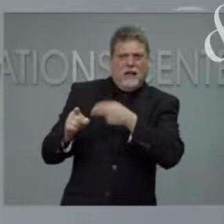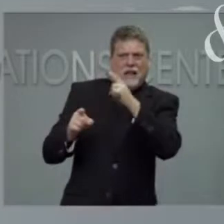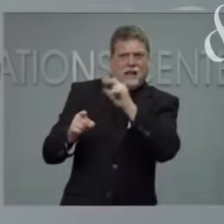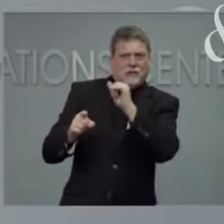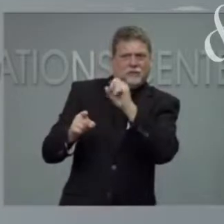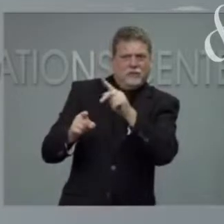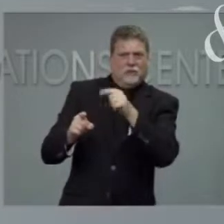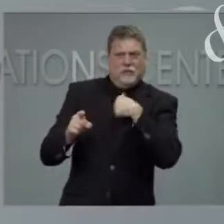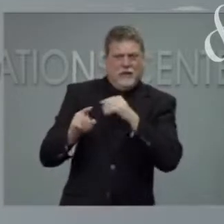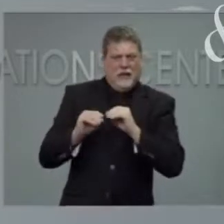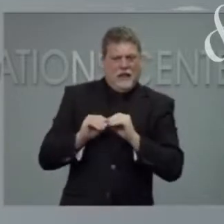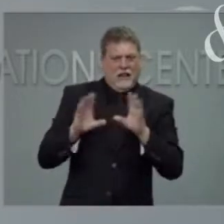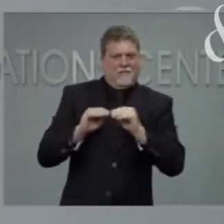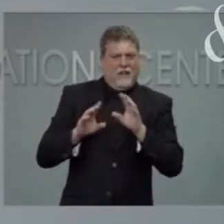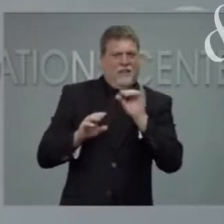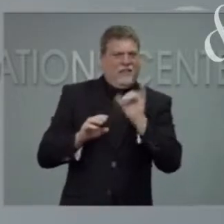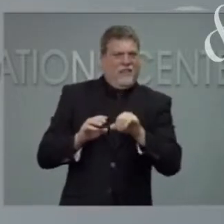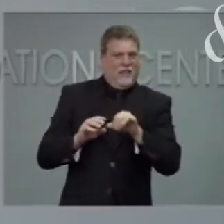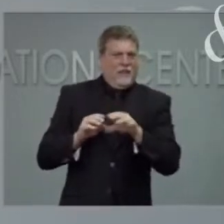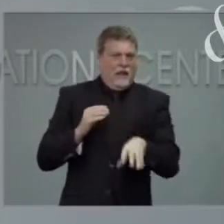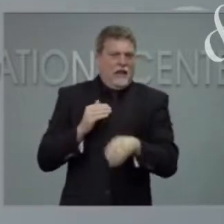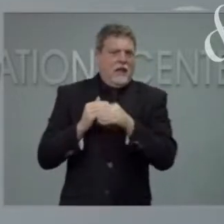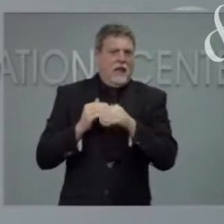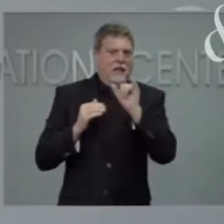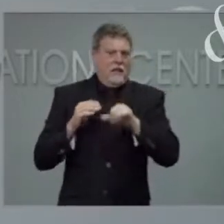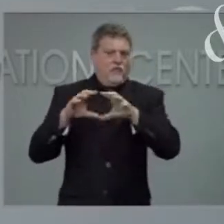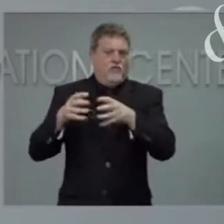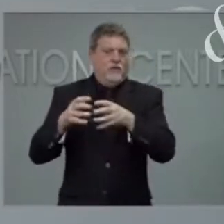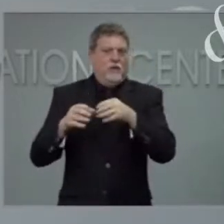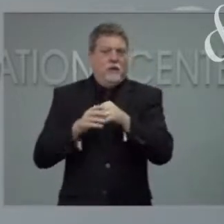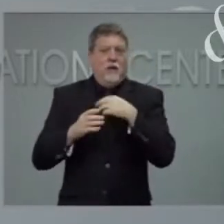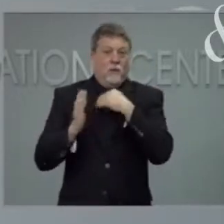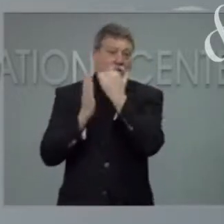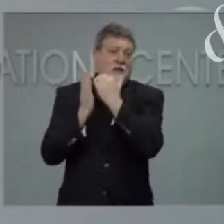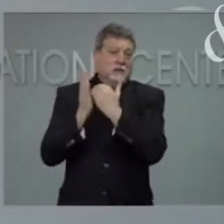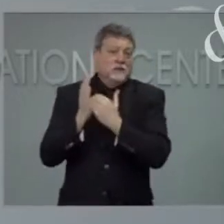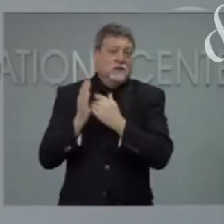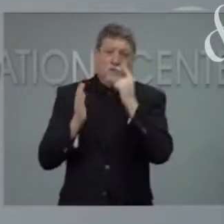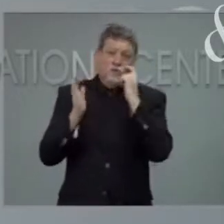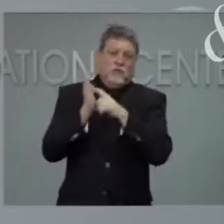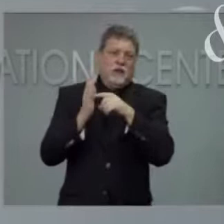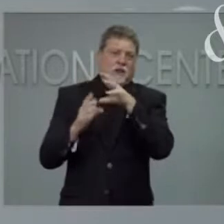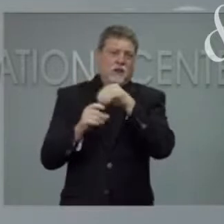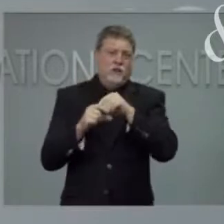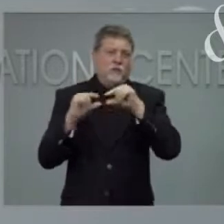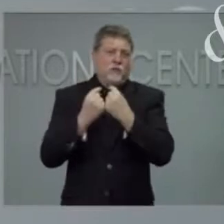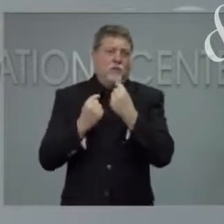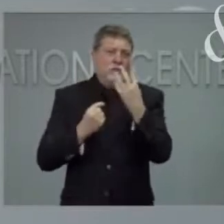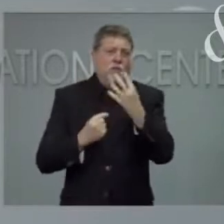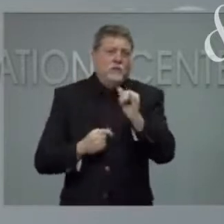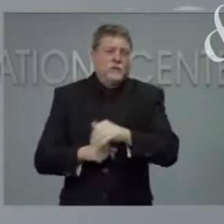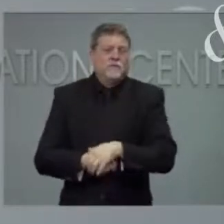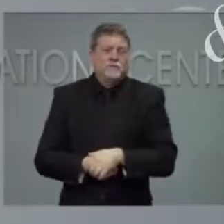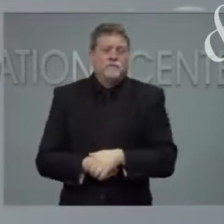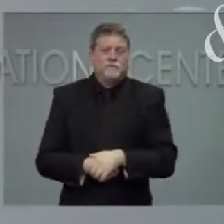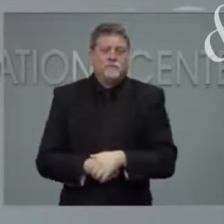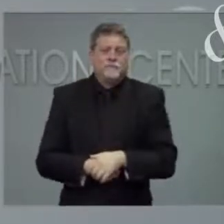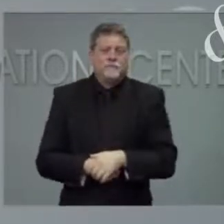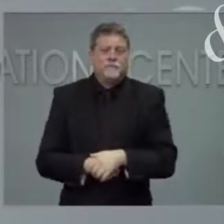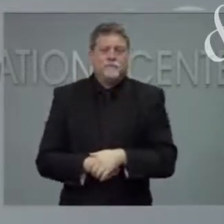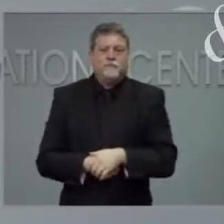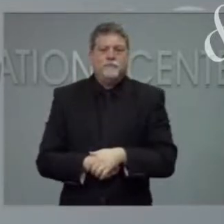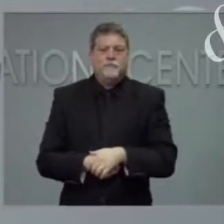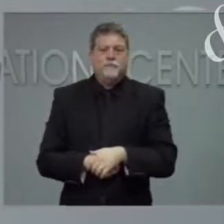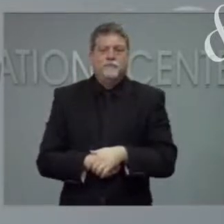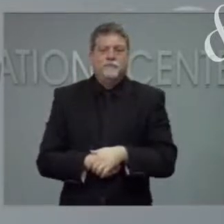in our guidance for those in group 4. So you'll see both of that being recognized in our guidance going forward. Thank you.